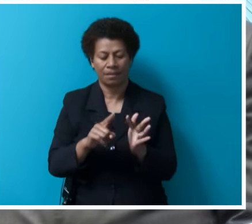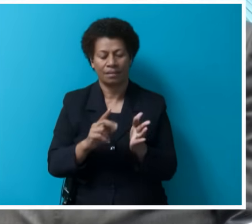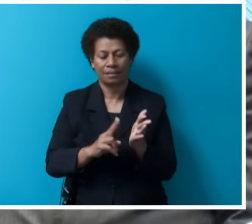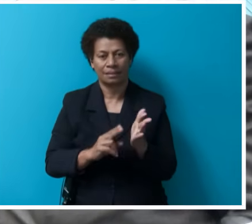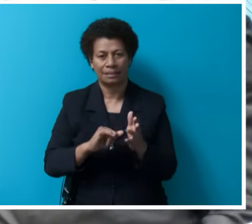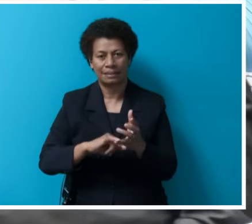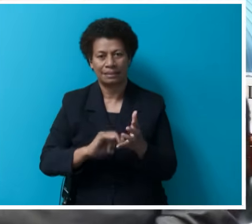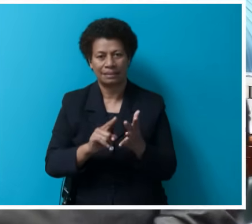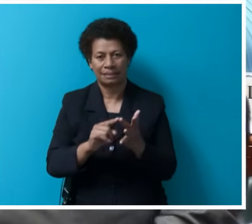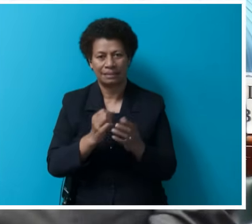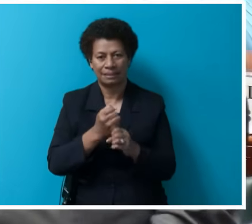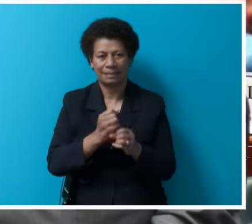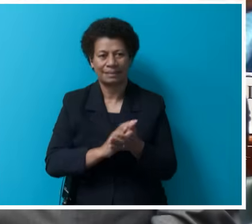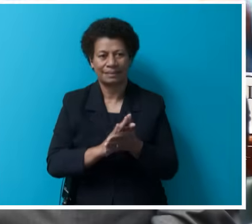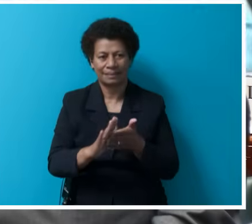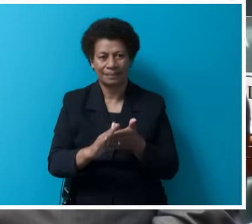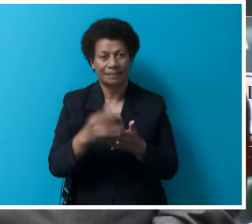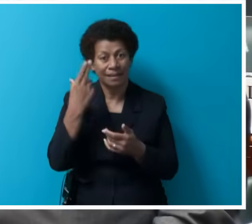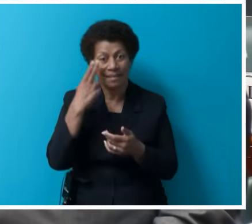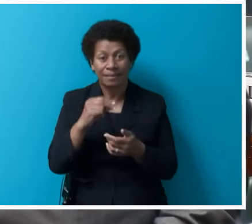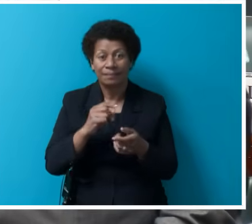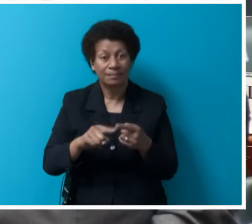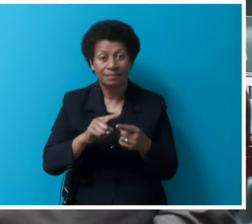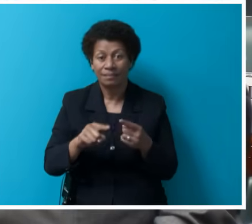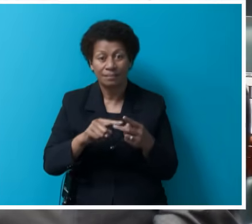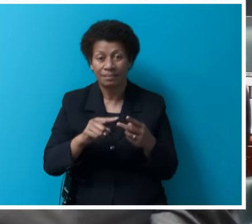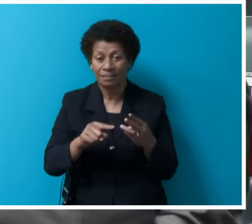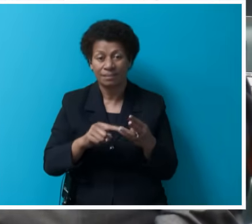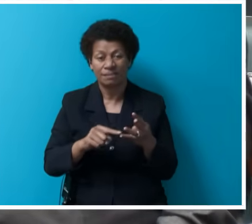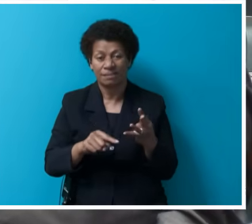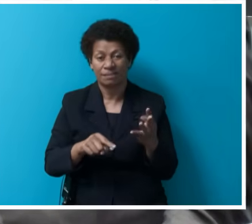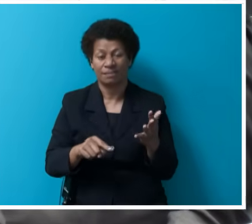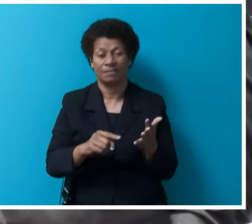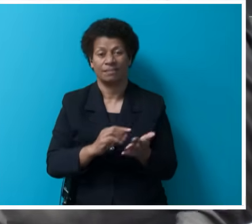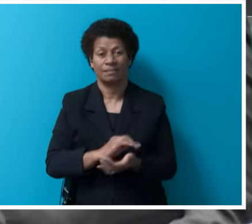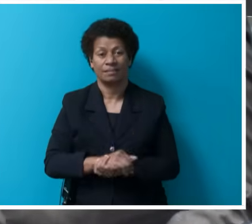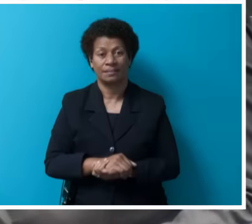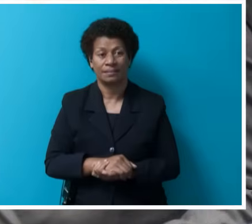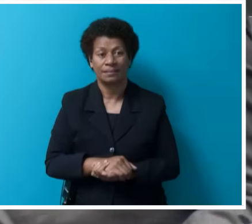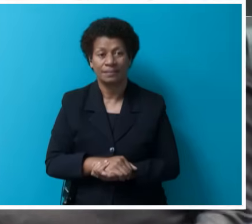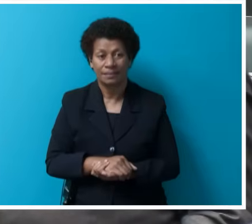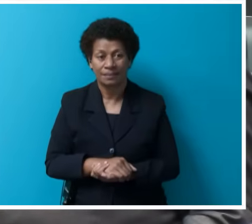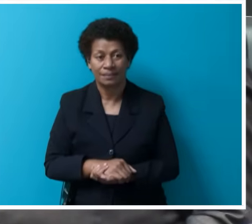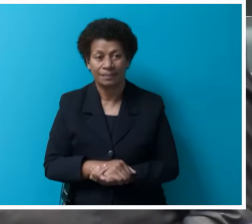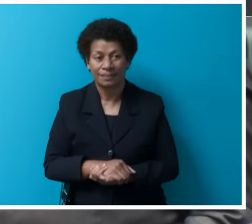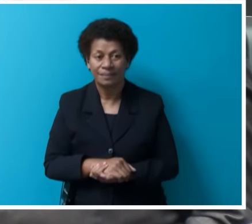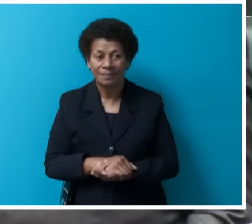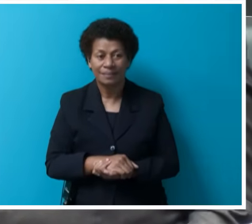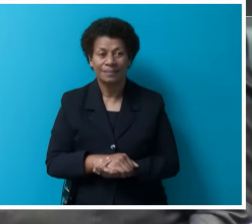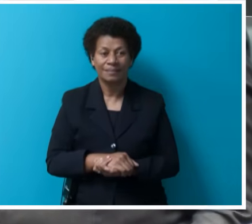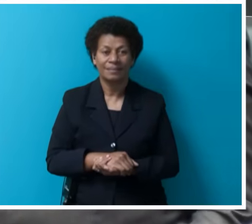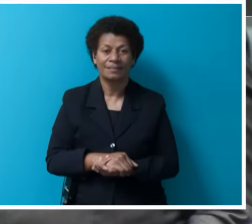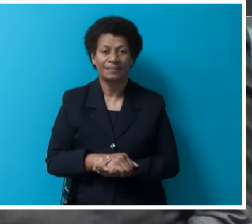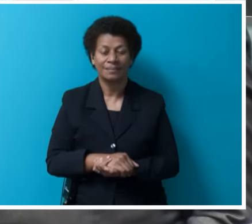Vilimoria, Alvis Kumar, Salaivalu Bola. Treasury Division, Atin Chand, Head,